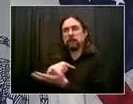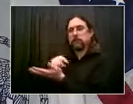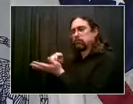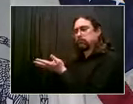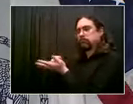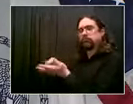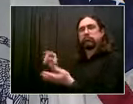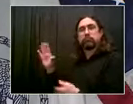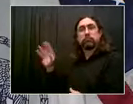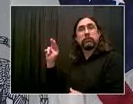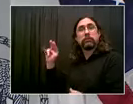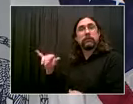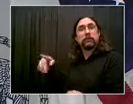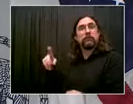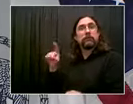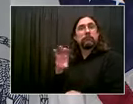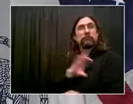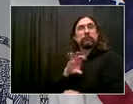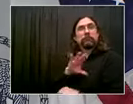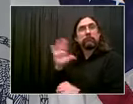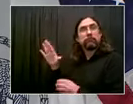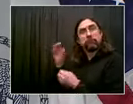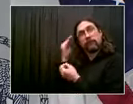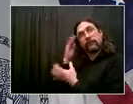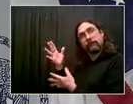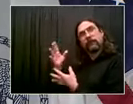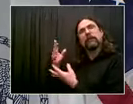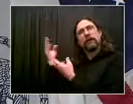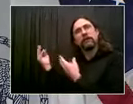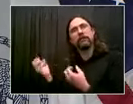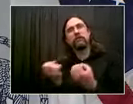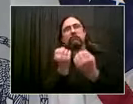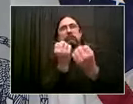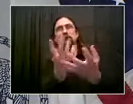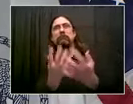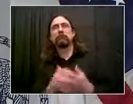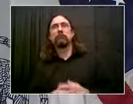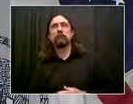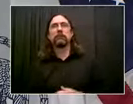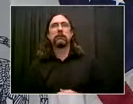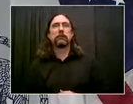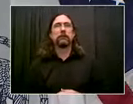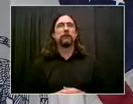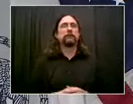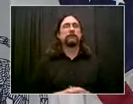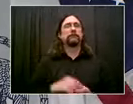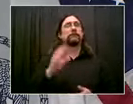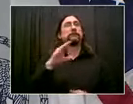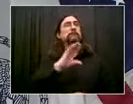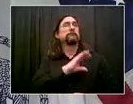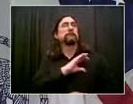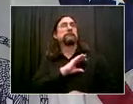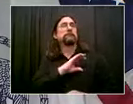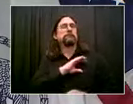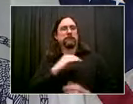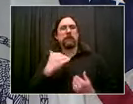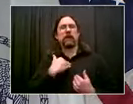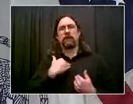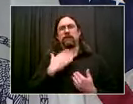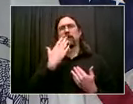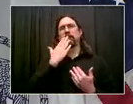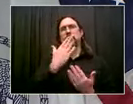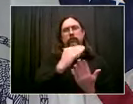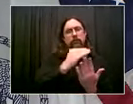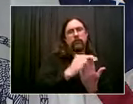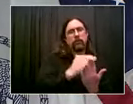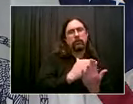in recent years finding suspects of crimes. There's a lot more available resources nowadays than there used to be.